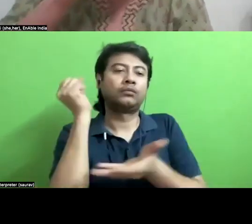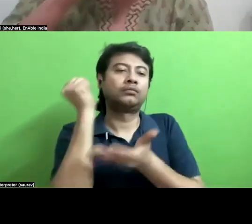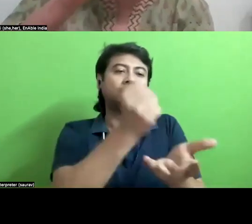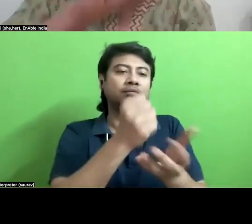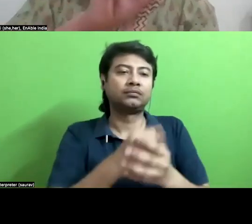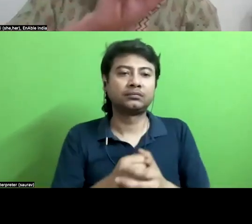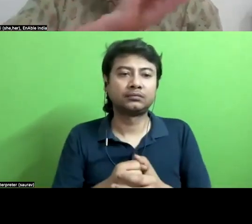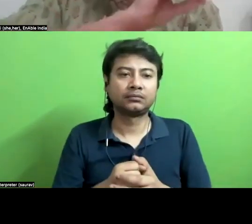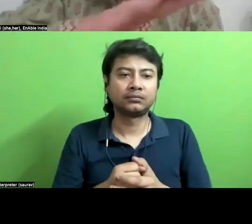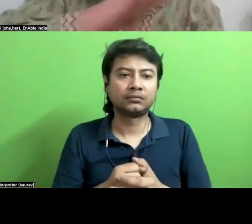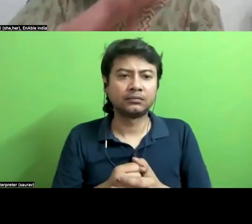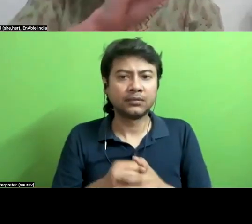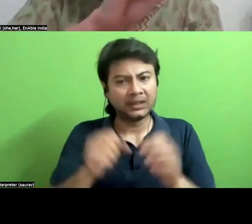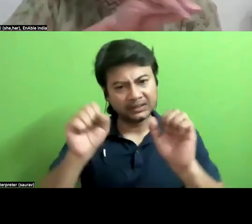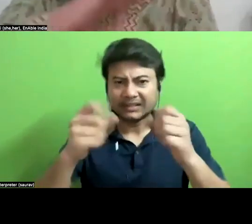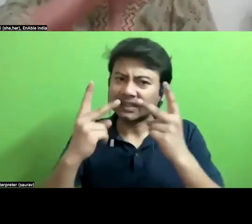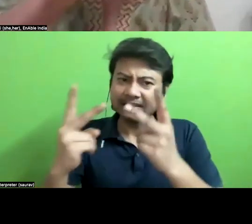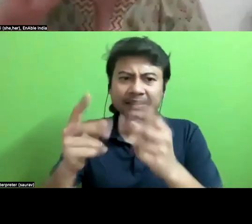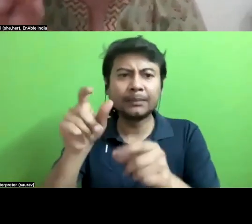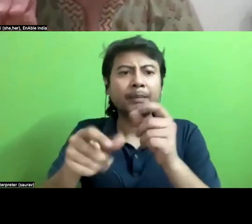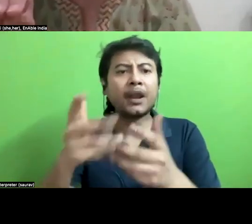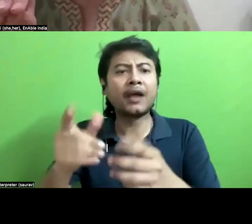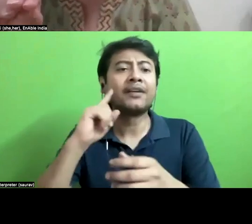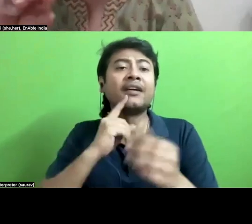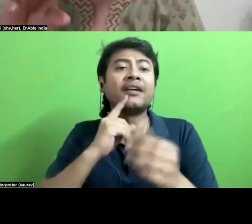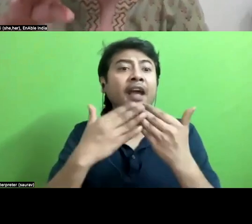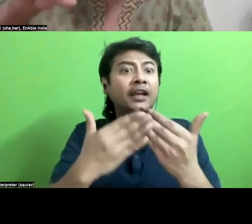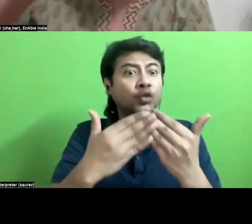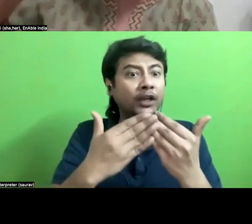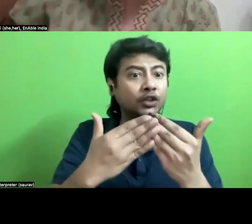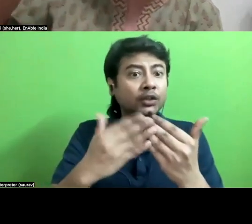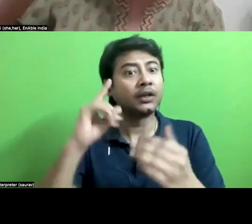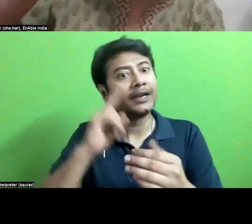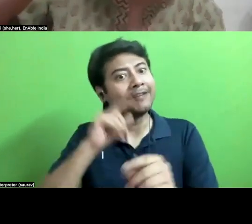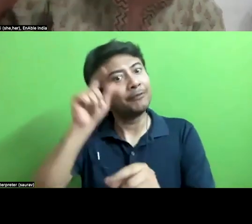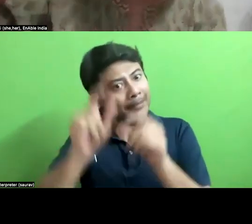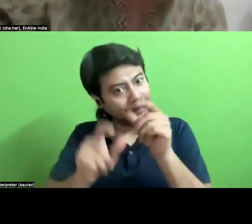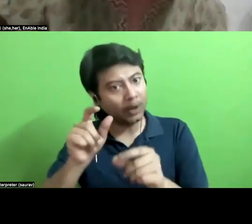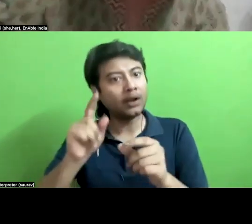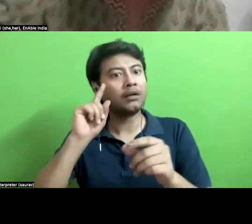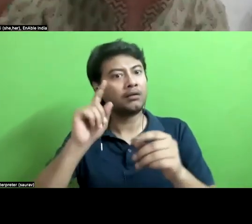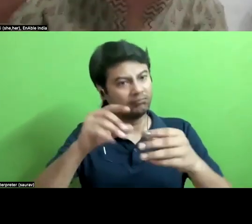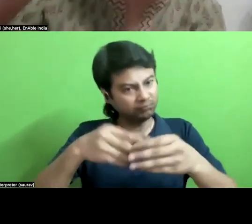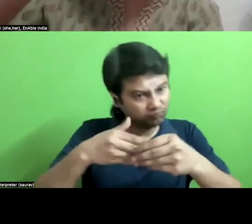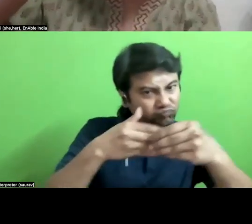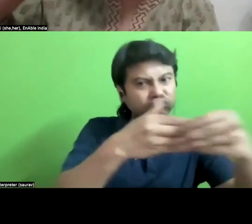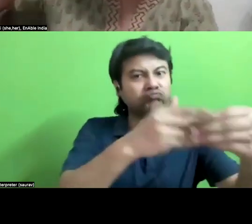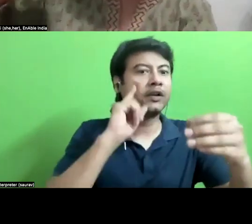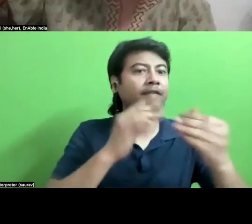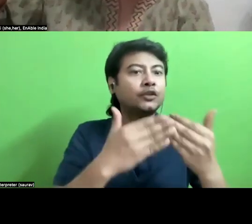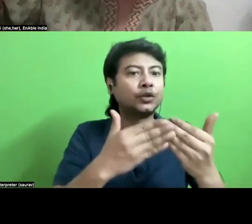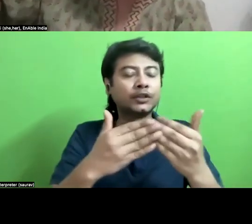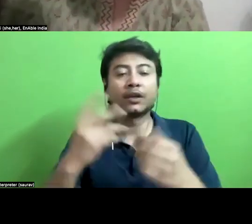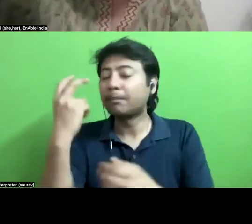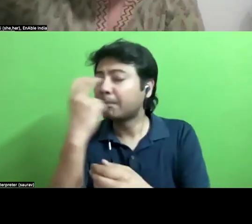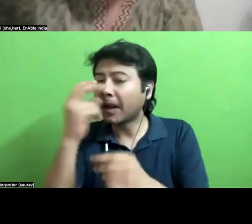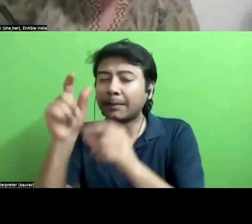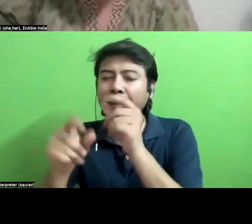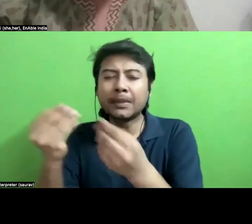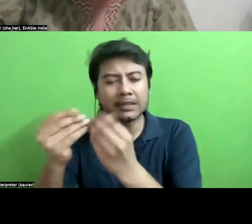blind person. You're working on deaf education by a deaf person. You're working on invisible disability. You're working